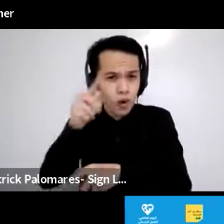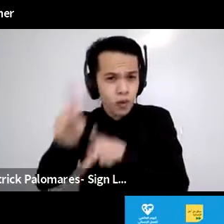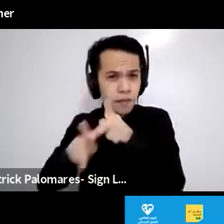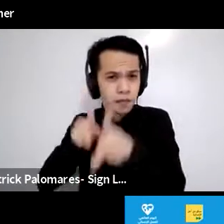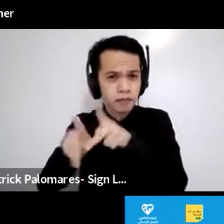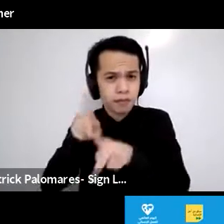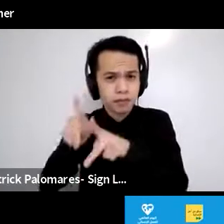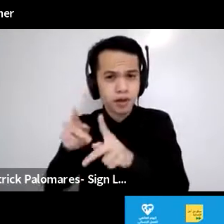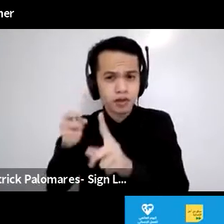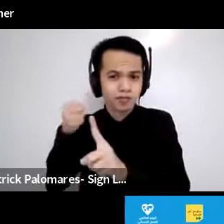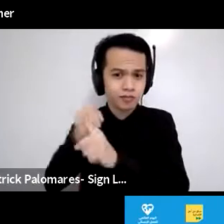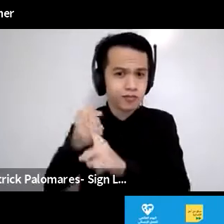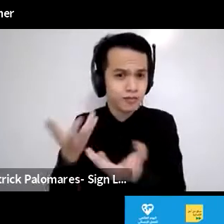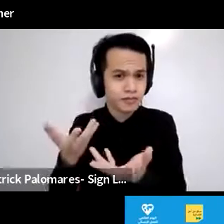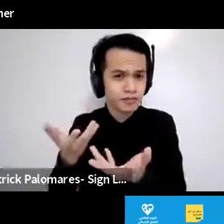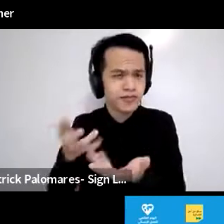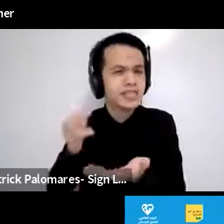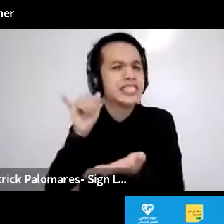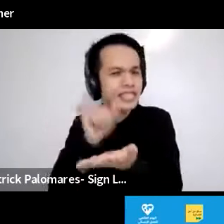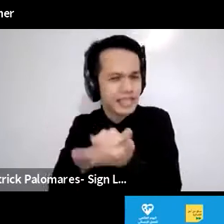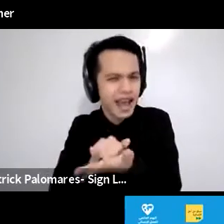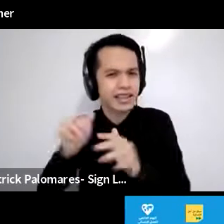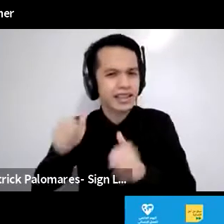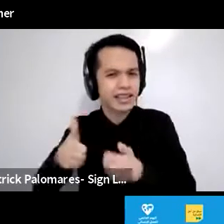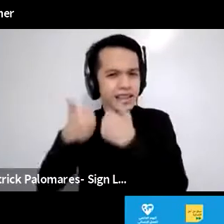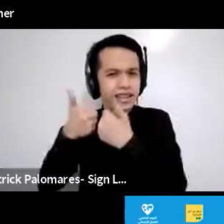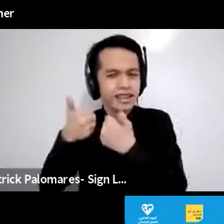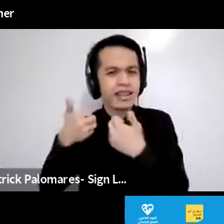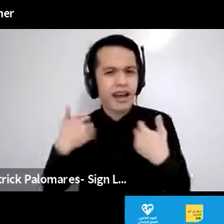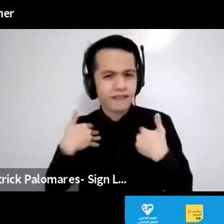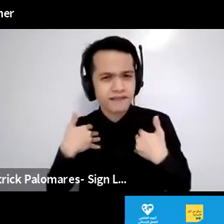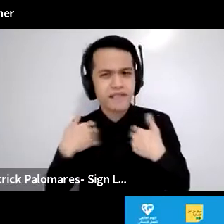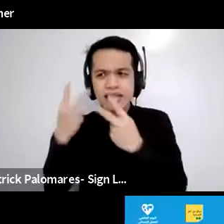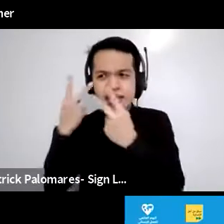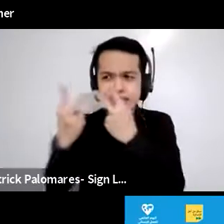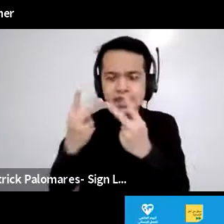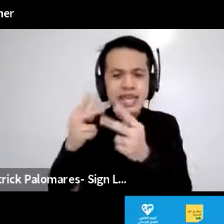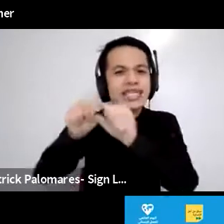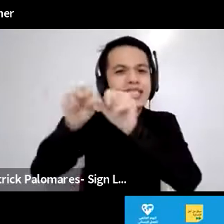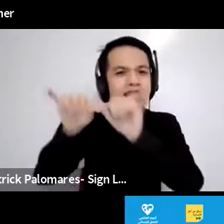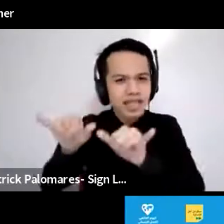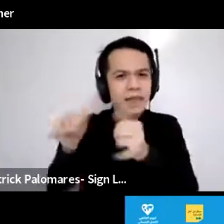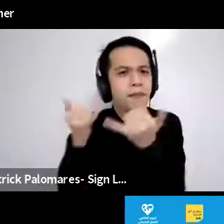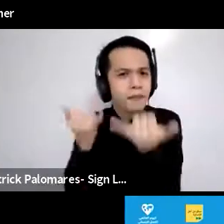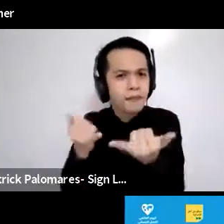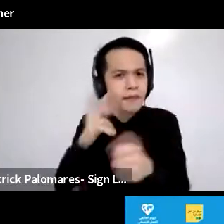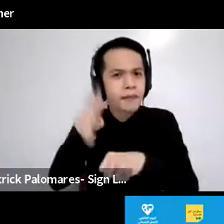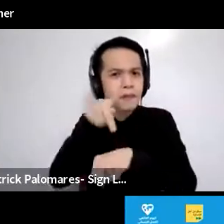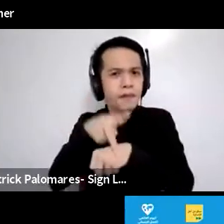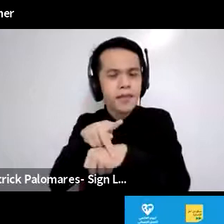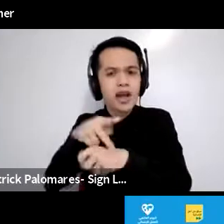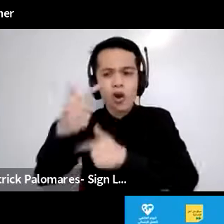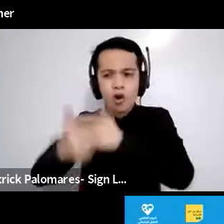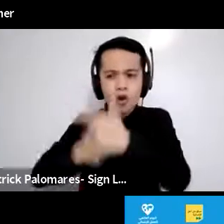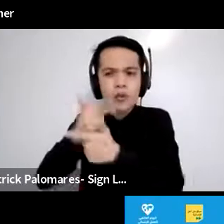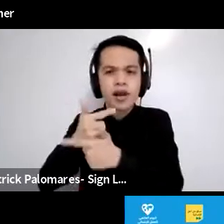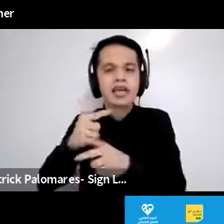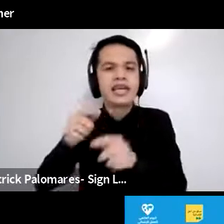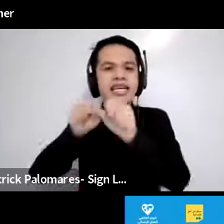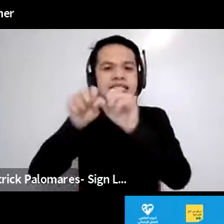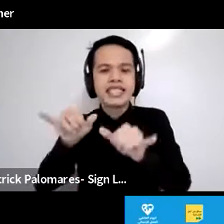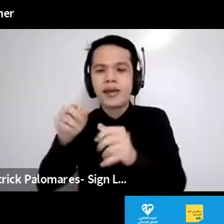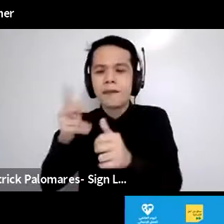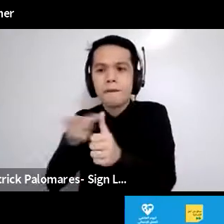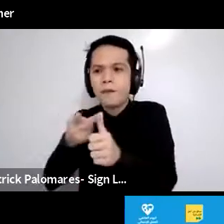most impacted? That's one of the main challenges that we have. We're seeing that the system that we have here in the Philippines and globally is a system that